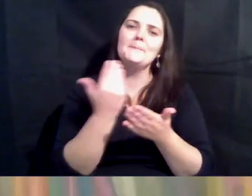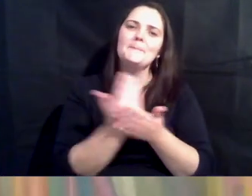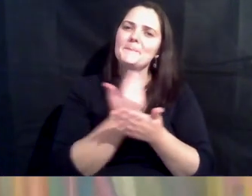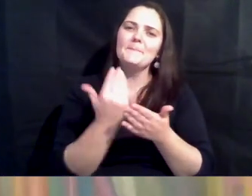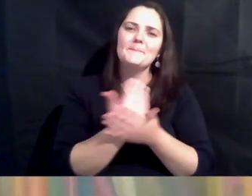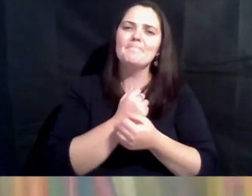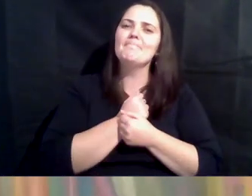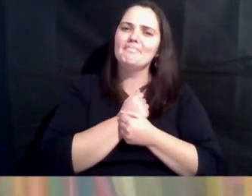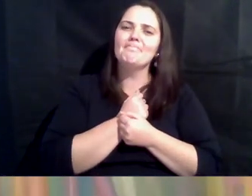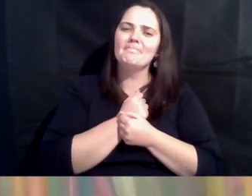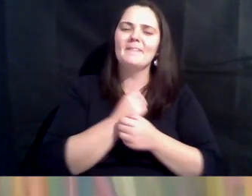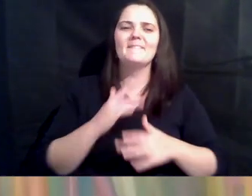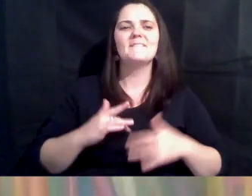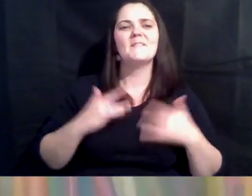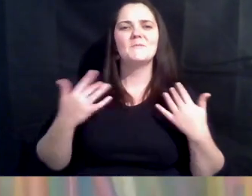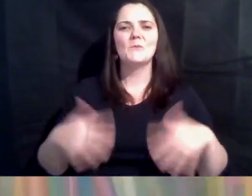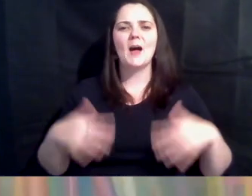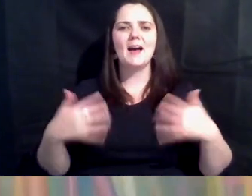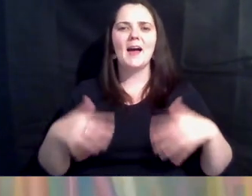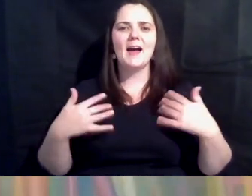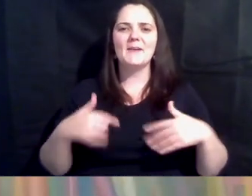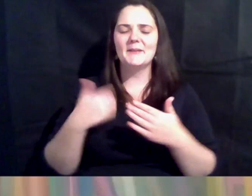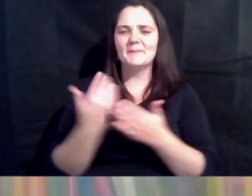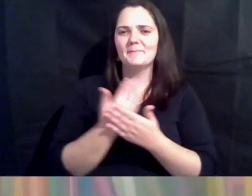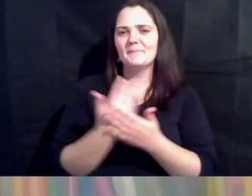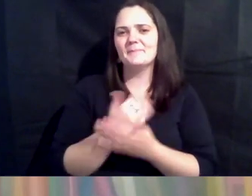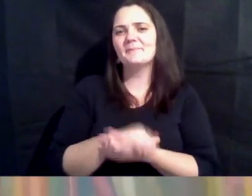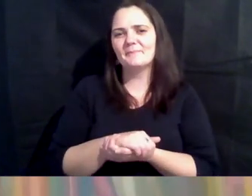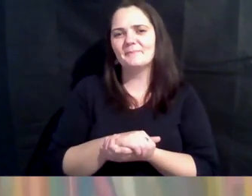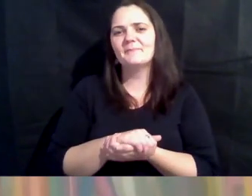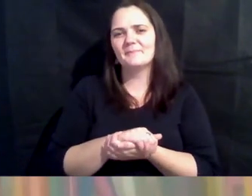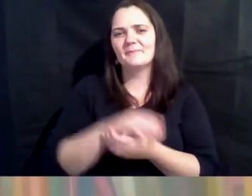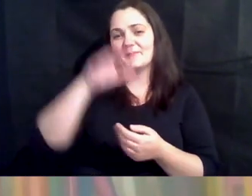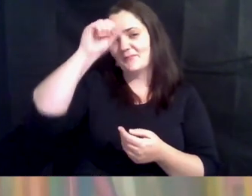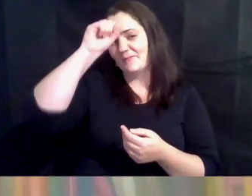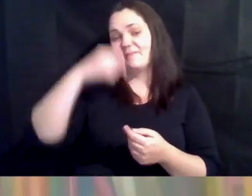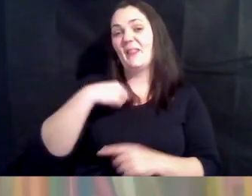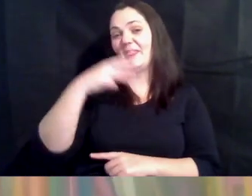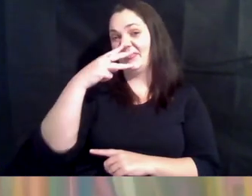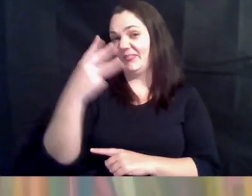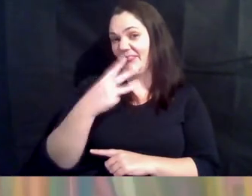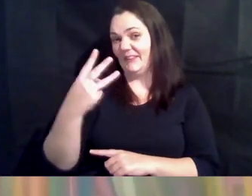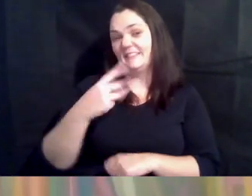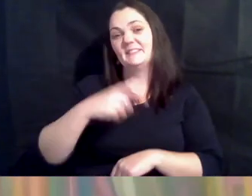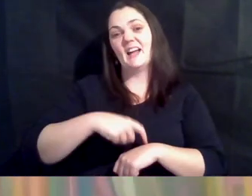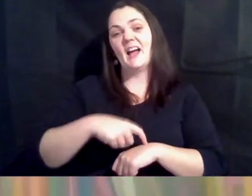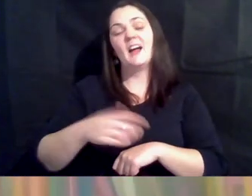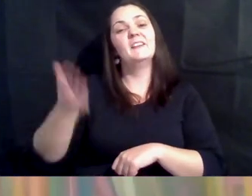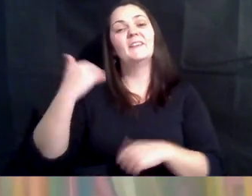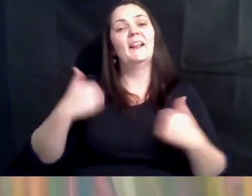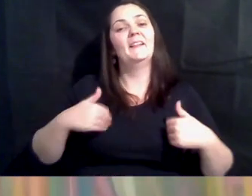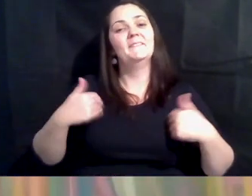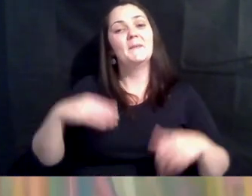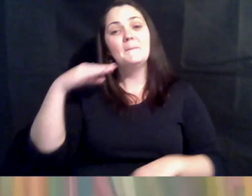empowering to keep these documents because, you know, when I was 13 and living in Melbourne suburbia, and often I